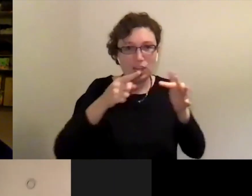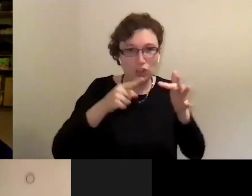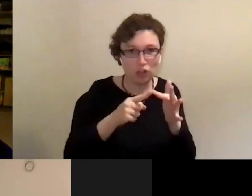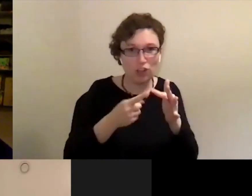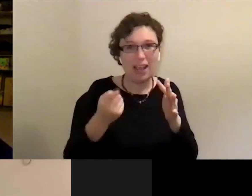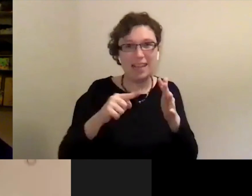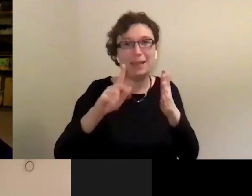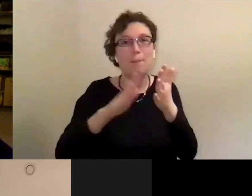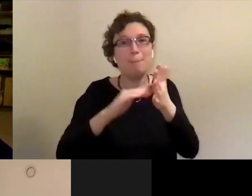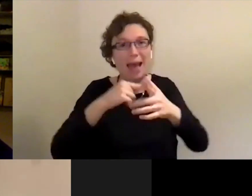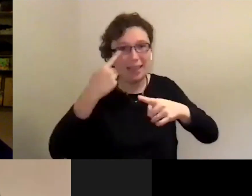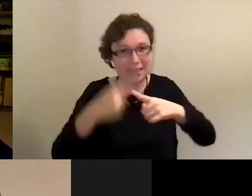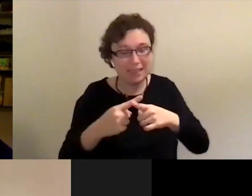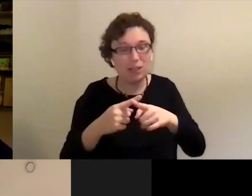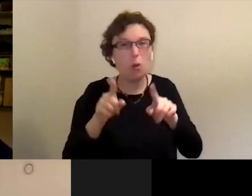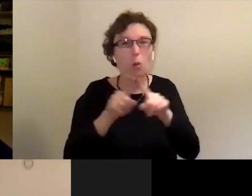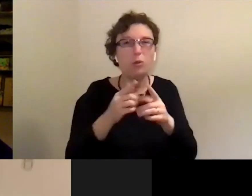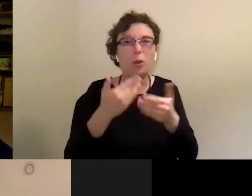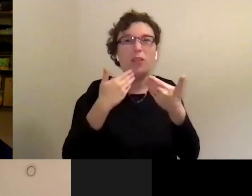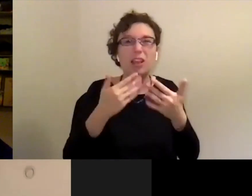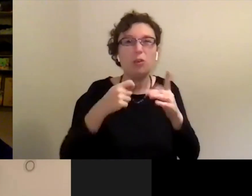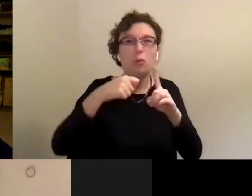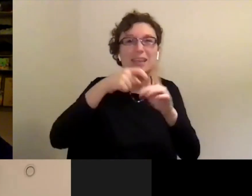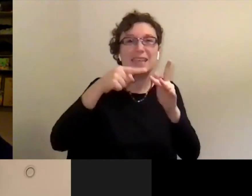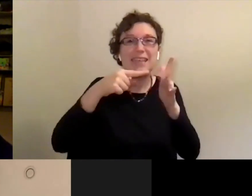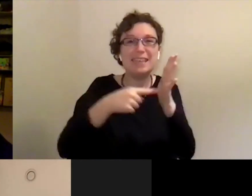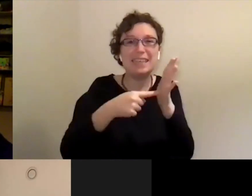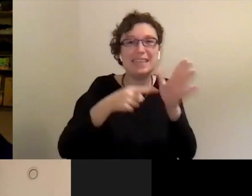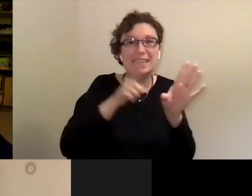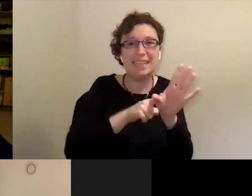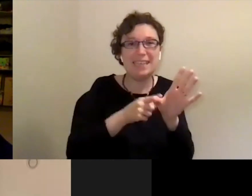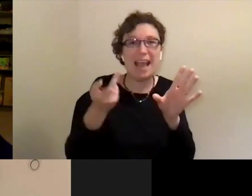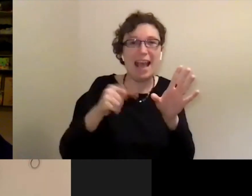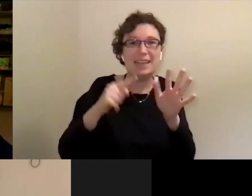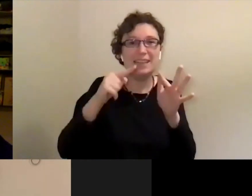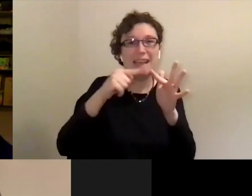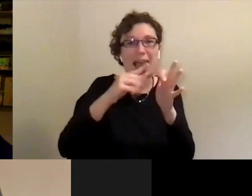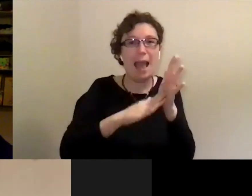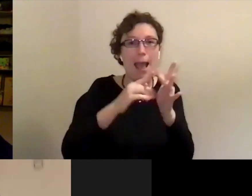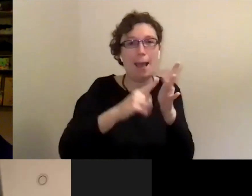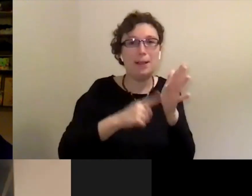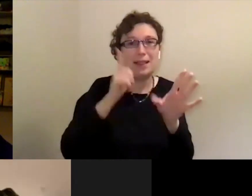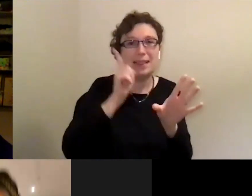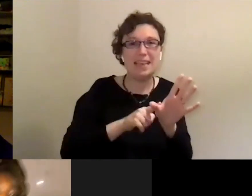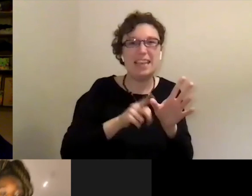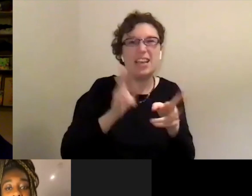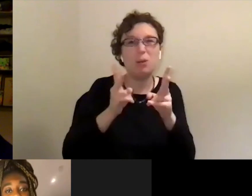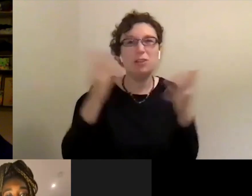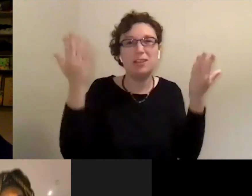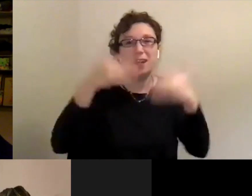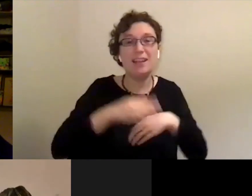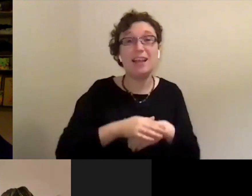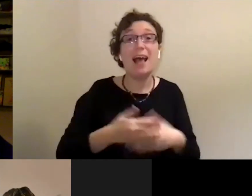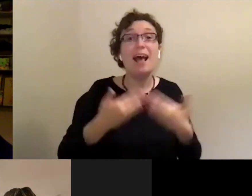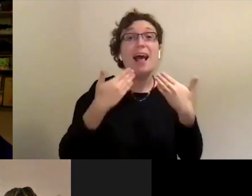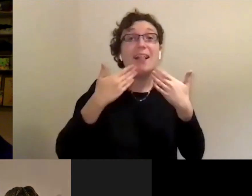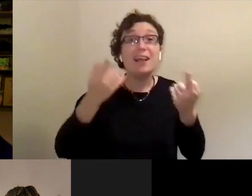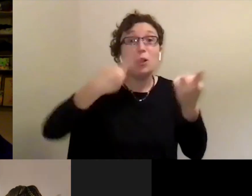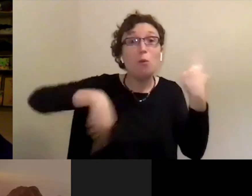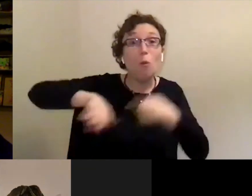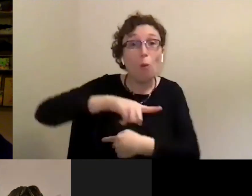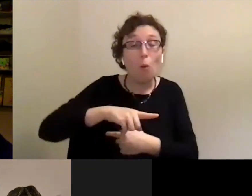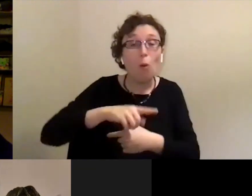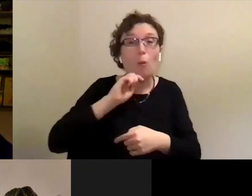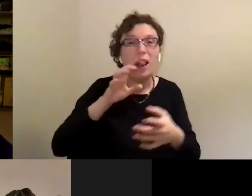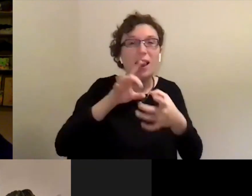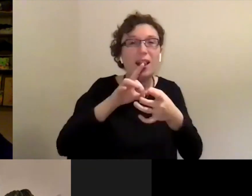for providing BSL this evening. Thank you, everyone. We're going to log off now. Have a lovely night. And if